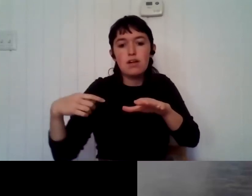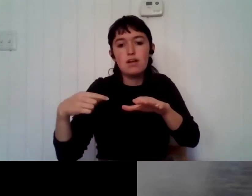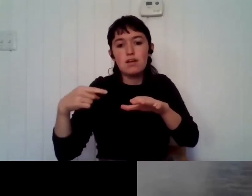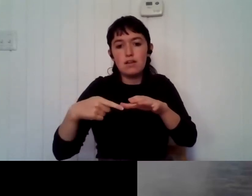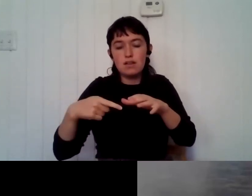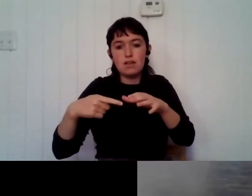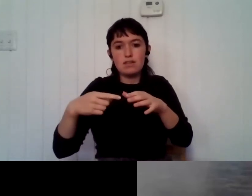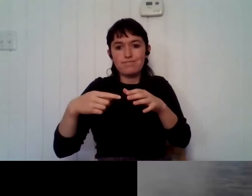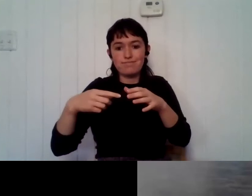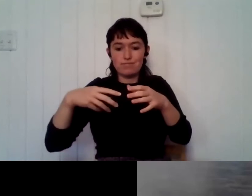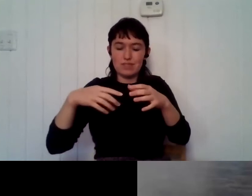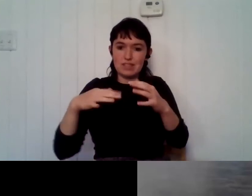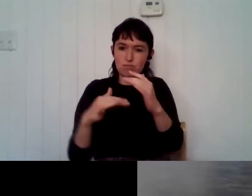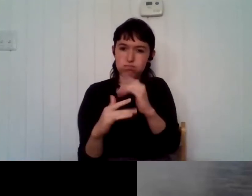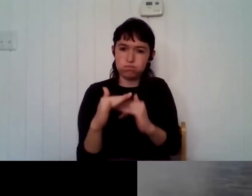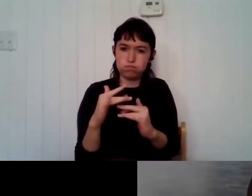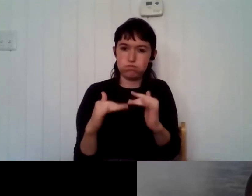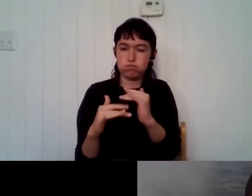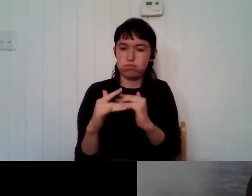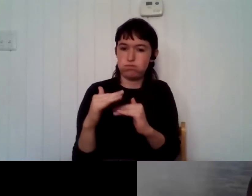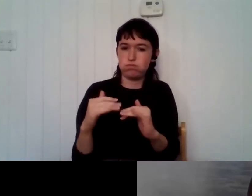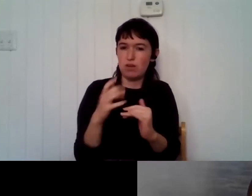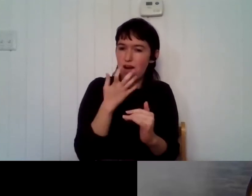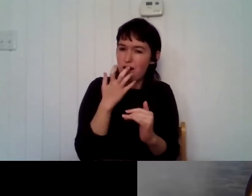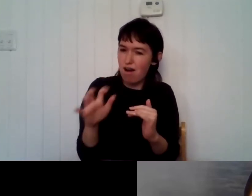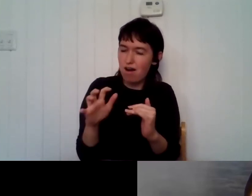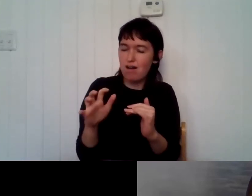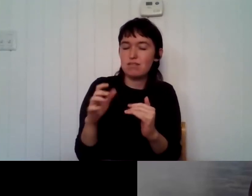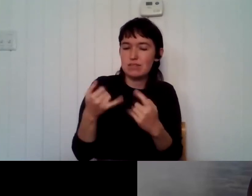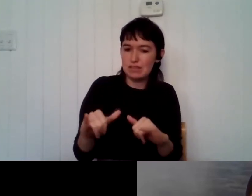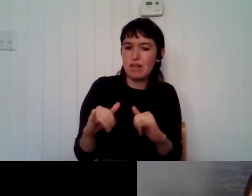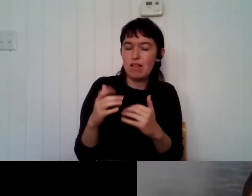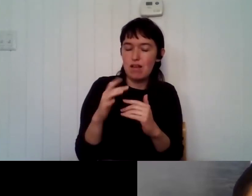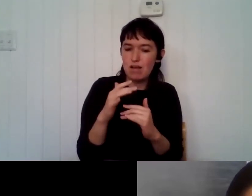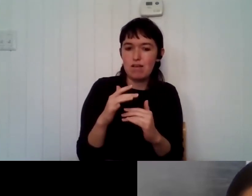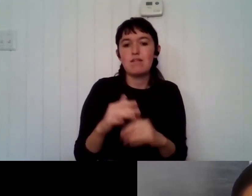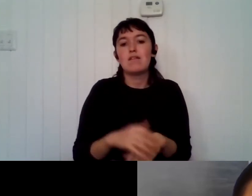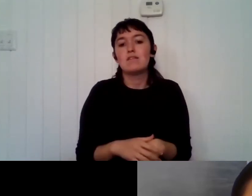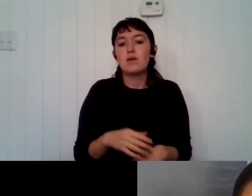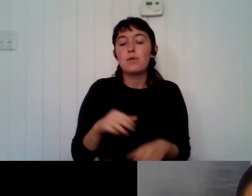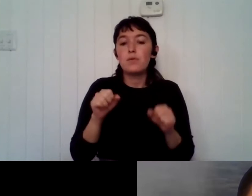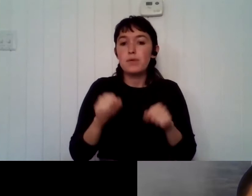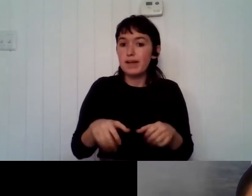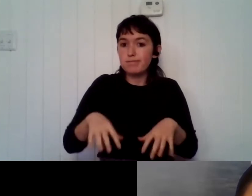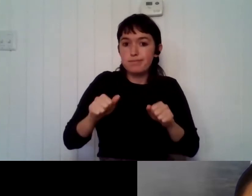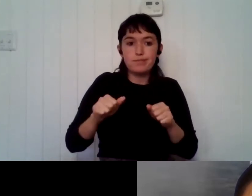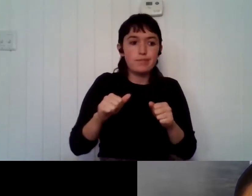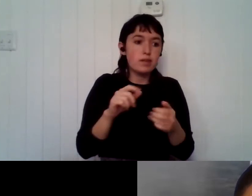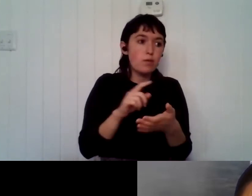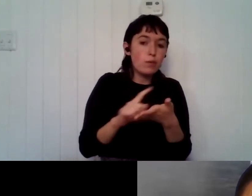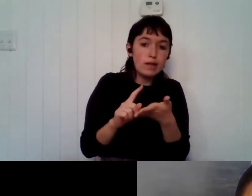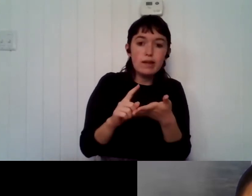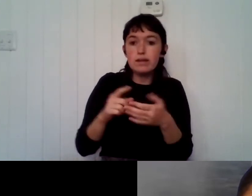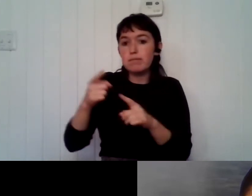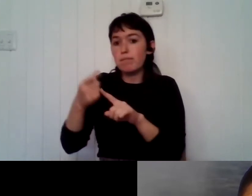lava below the surface, below this little crust. So it takes weeks to months to completely